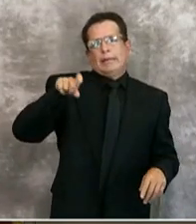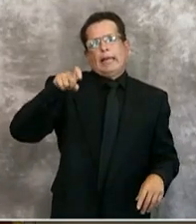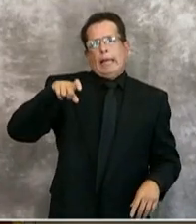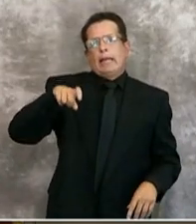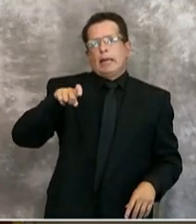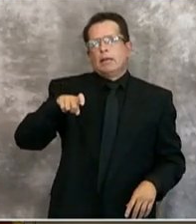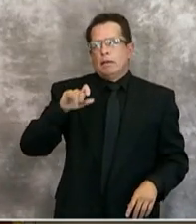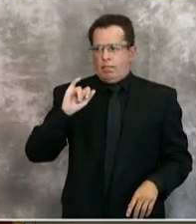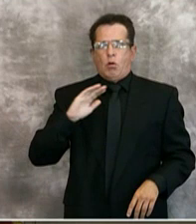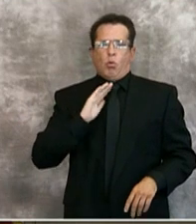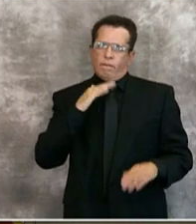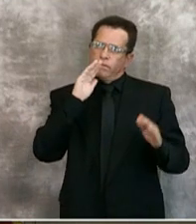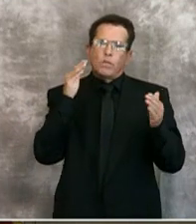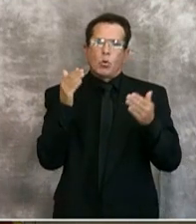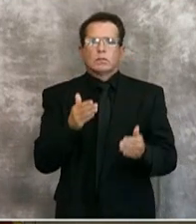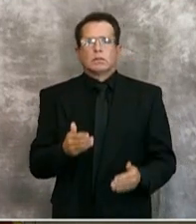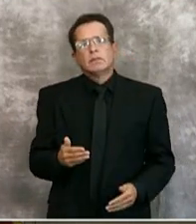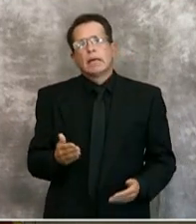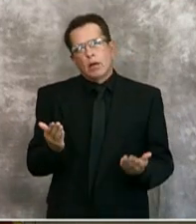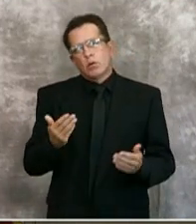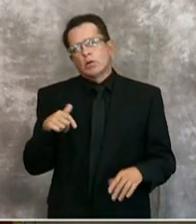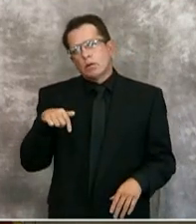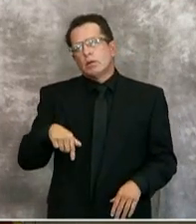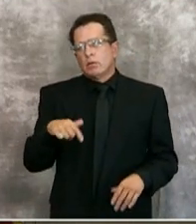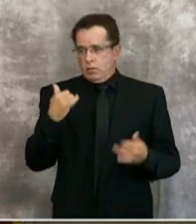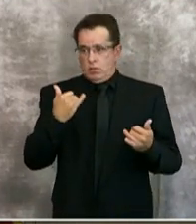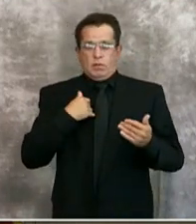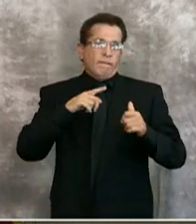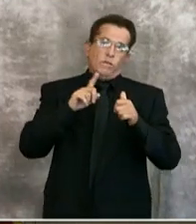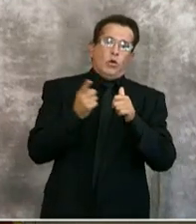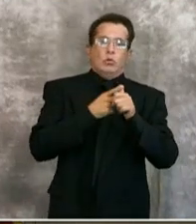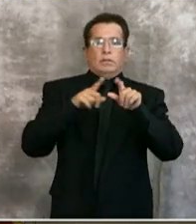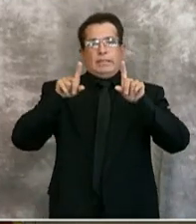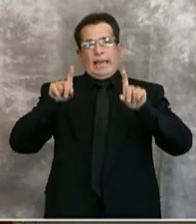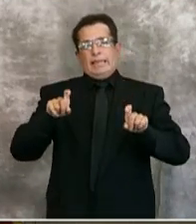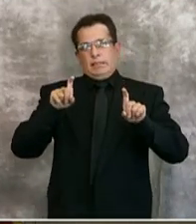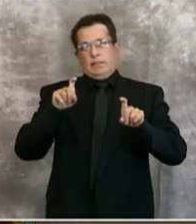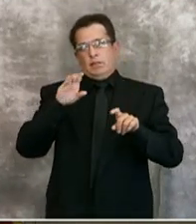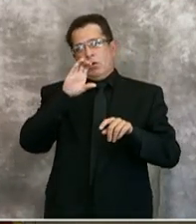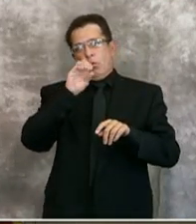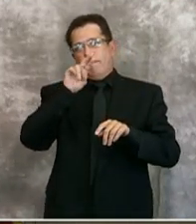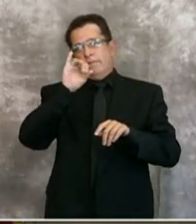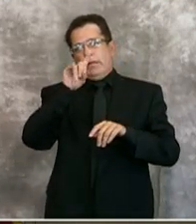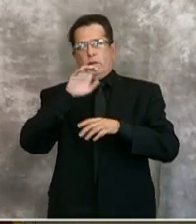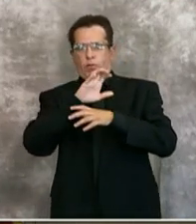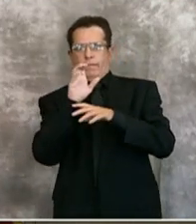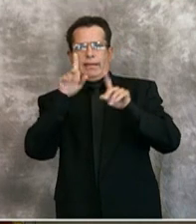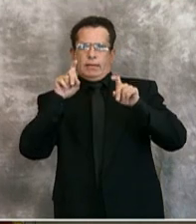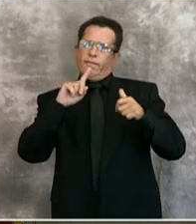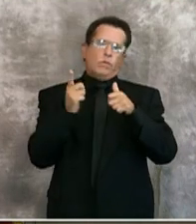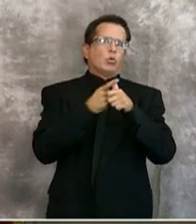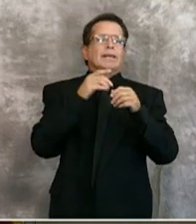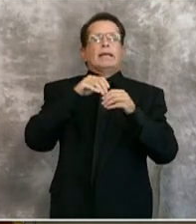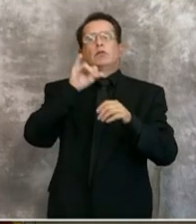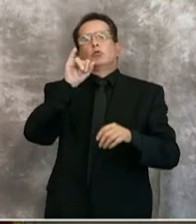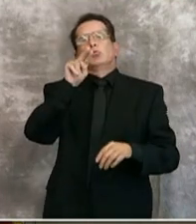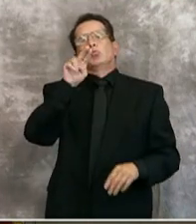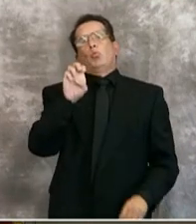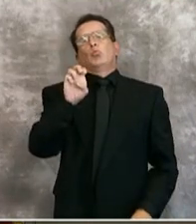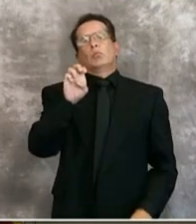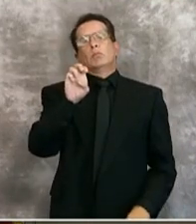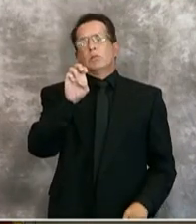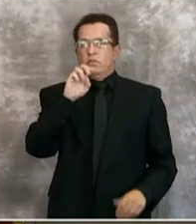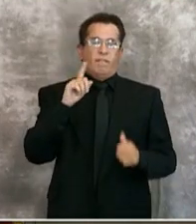around the entire nation. We launched our first test, the Helix COVID-19 test, in June in response to the